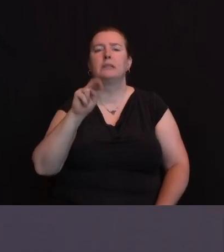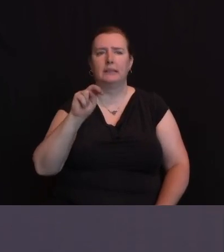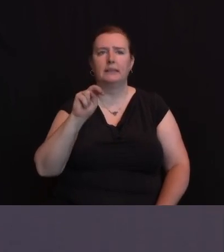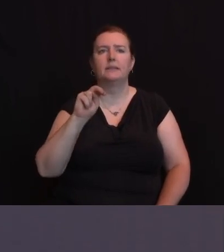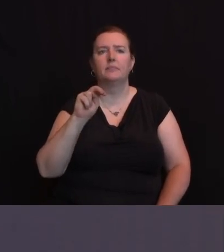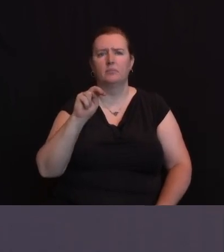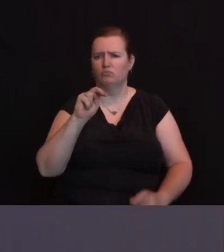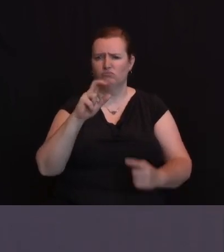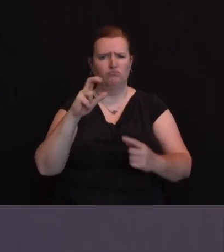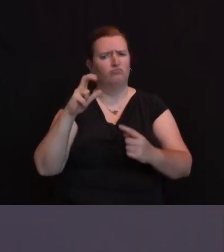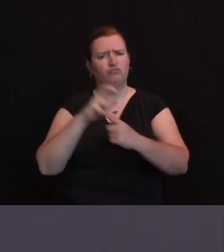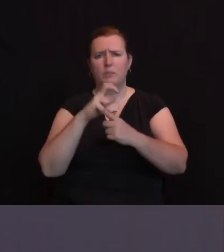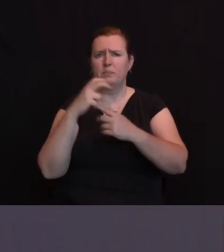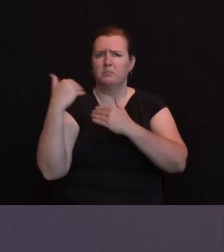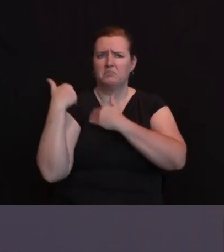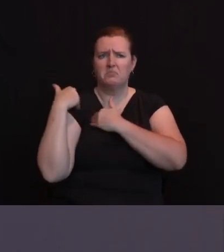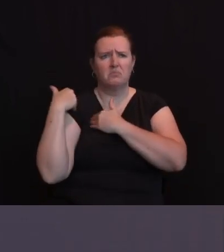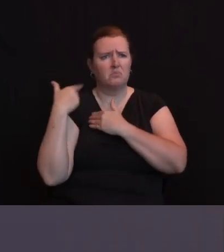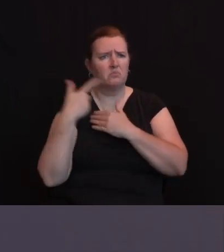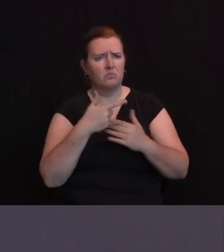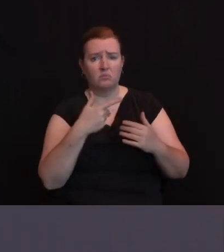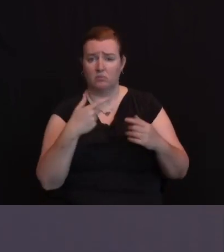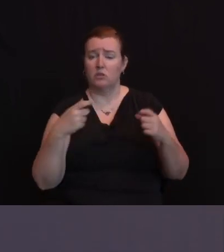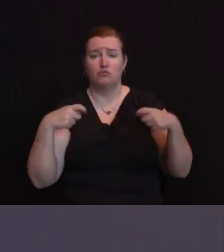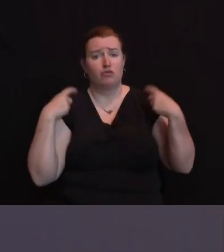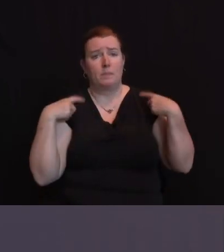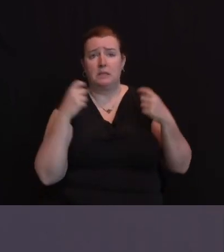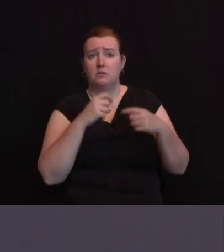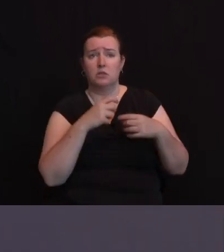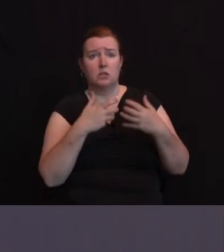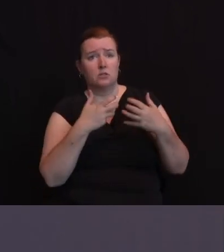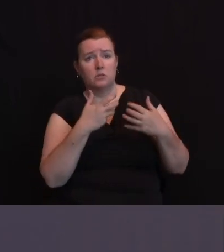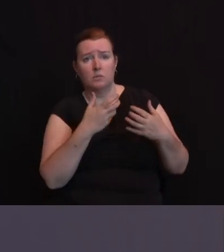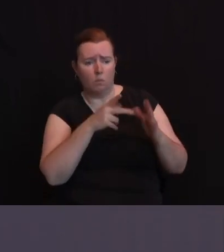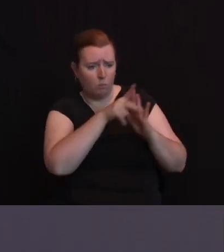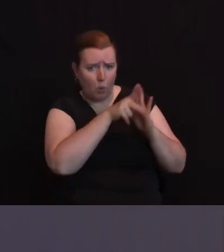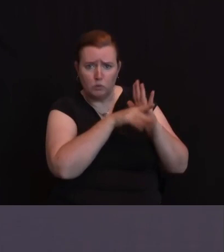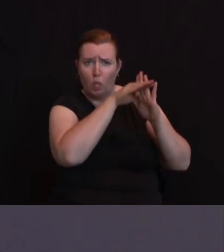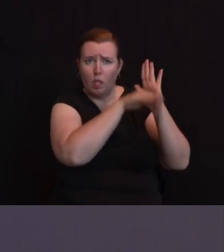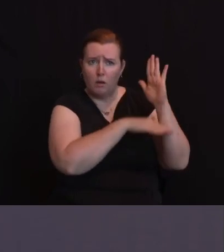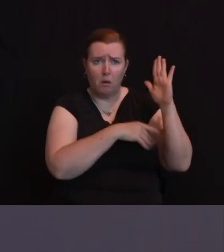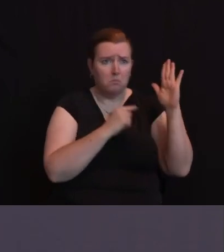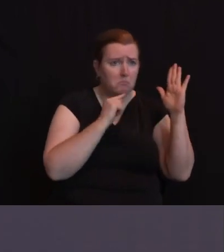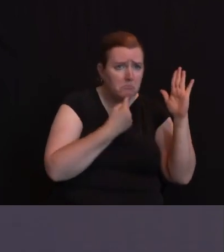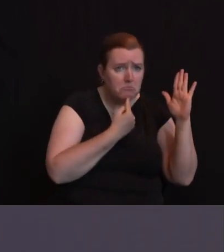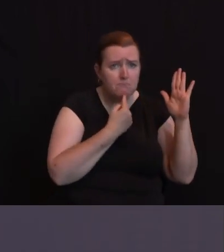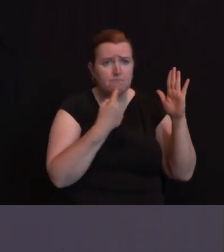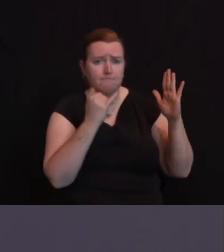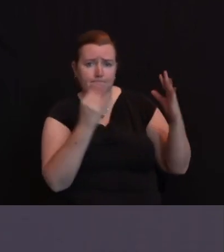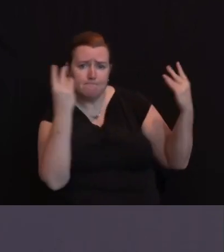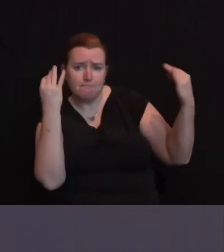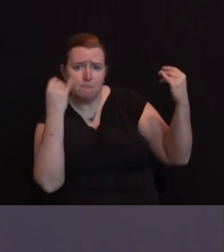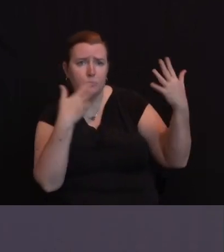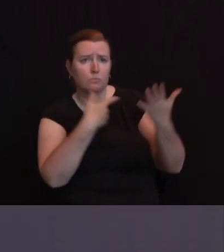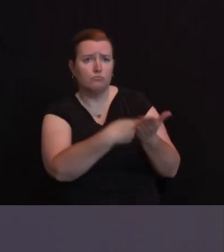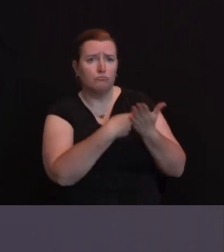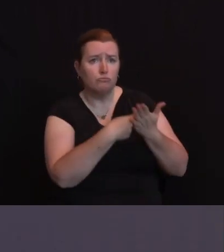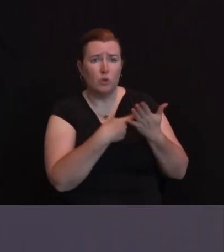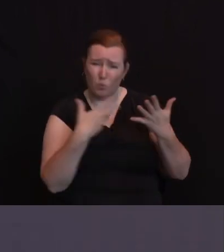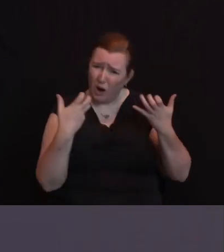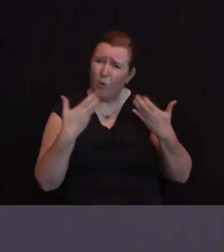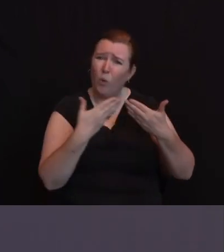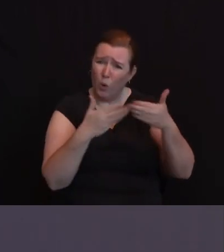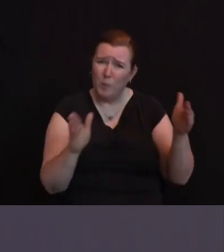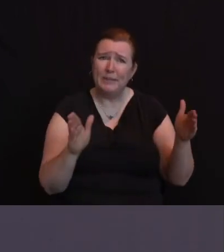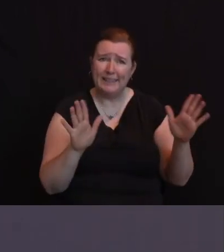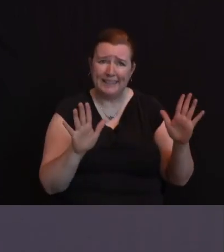the industry. We take the protocols that they're proposing and very seriously. We want to get there. And I want to also commend, while